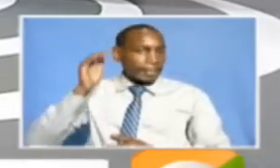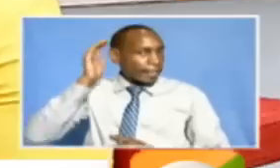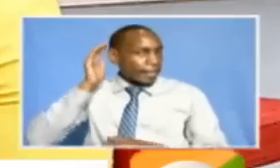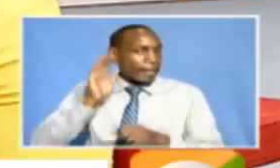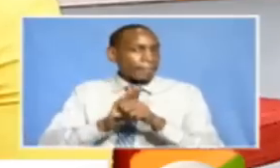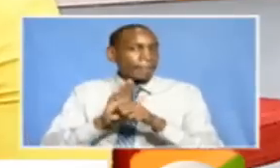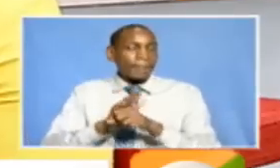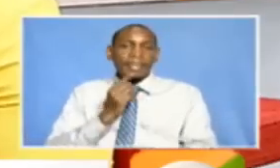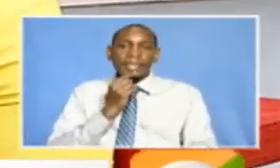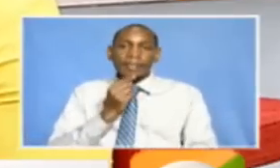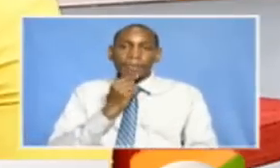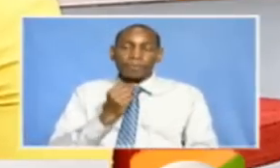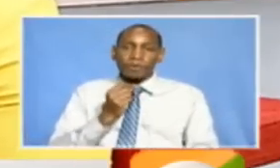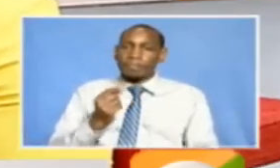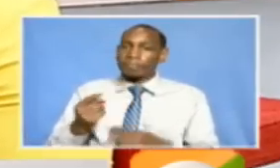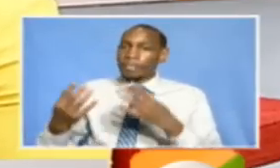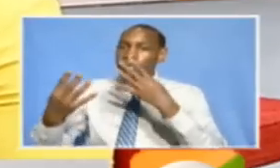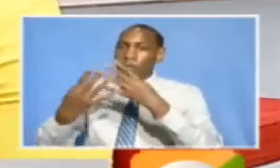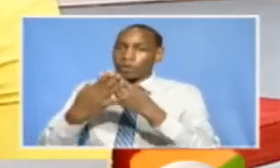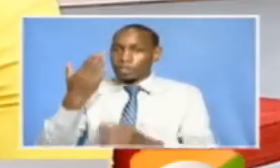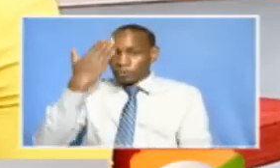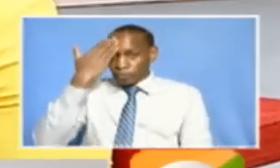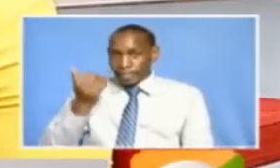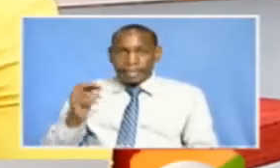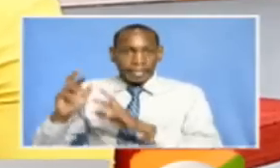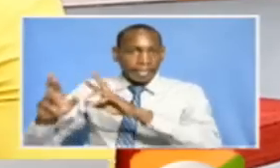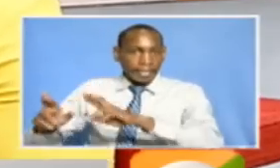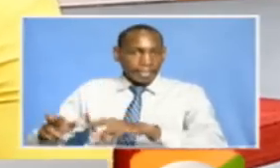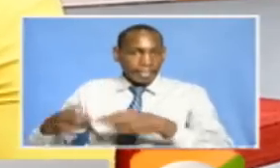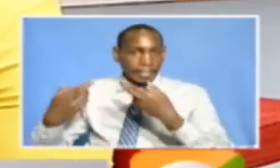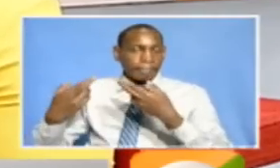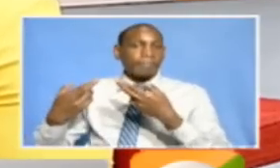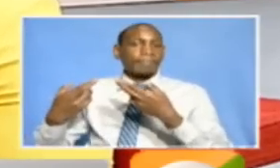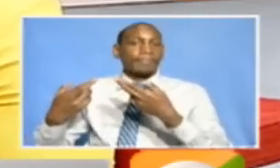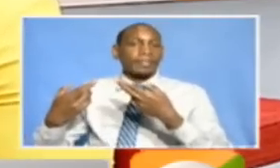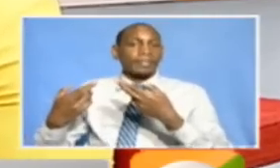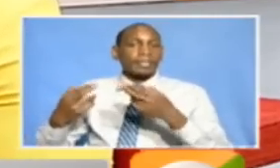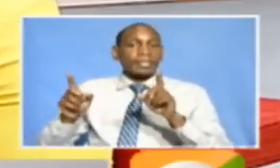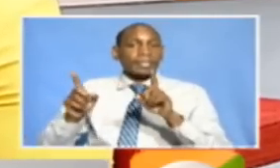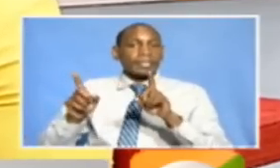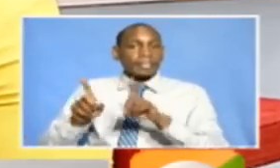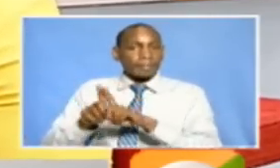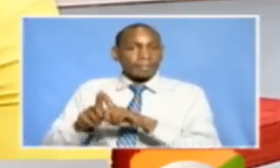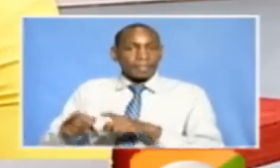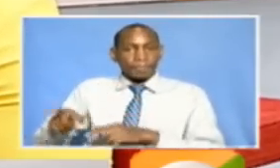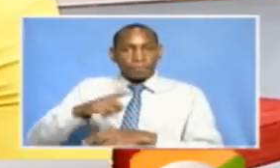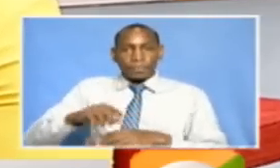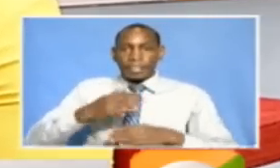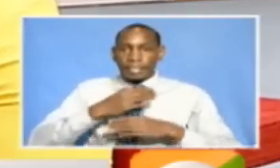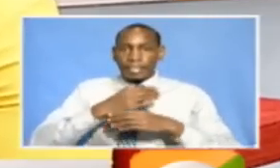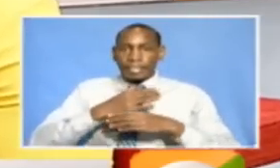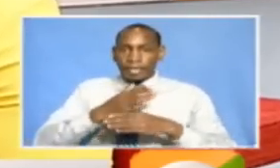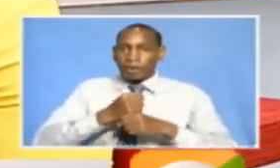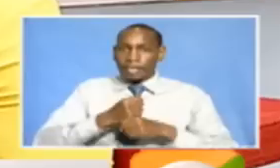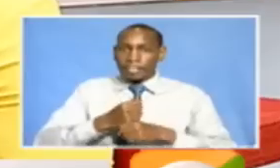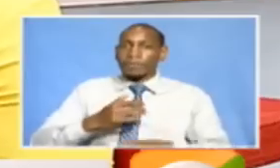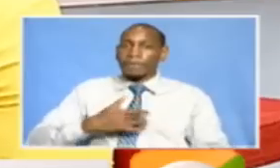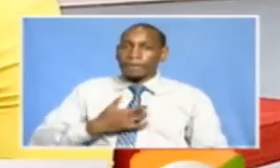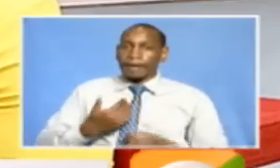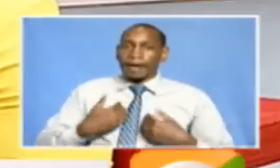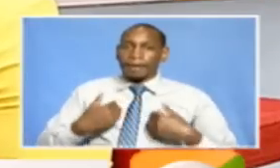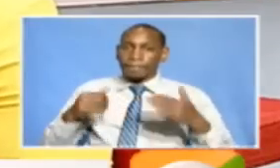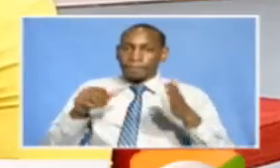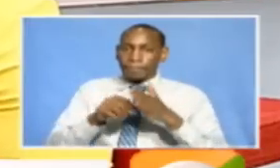who have been sent to BOSTO institutions because of defilement. And that's where, even as an organization, we feel there is a gap that needs to be